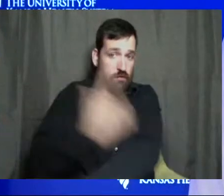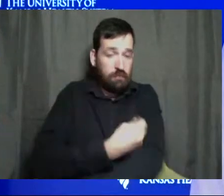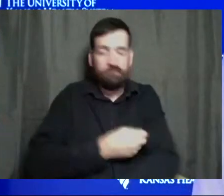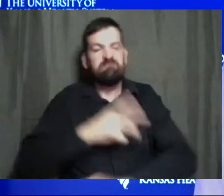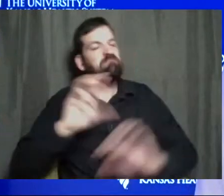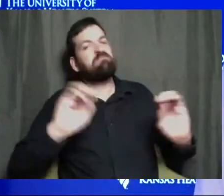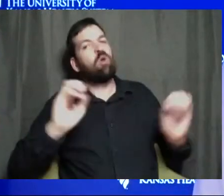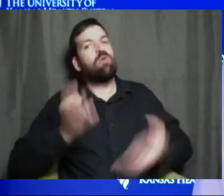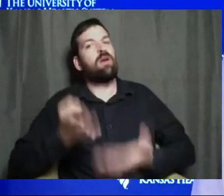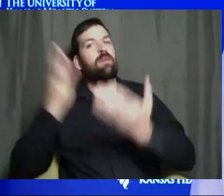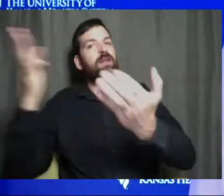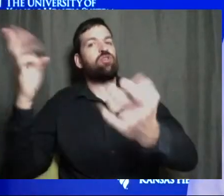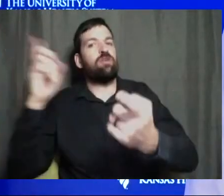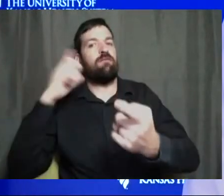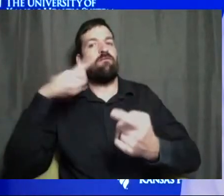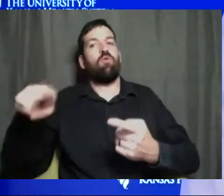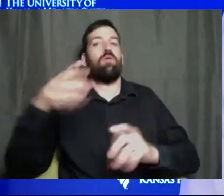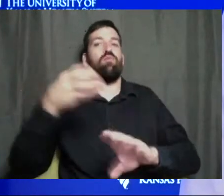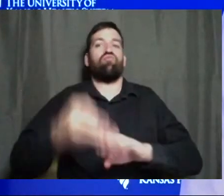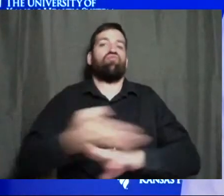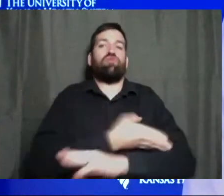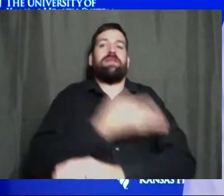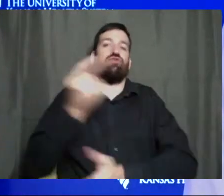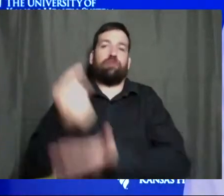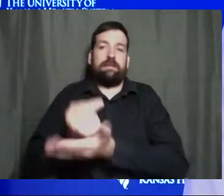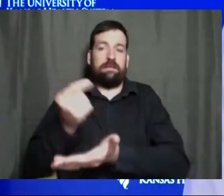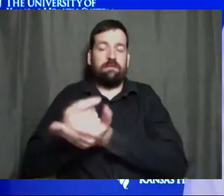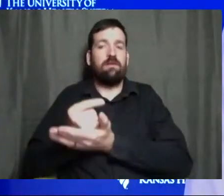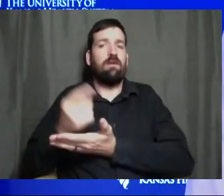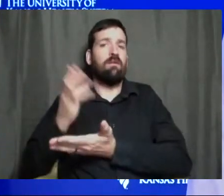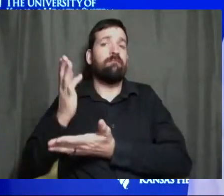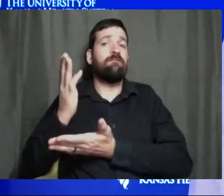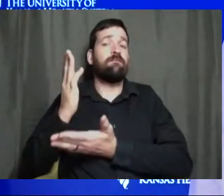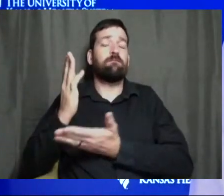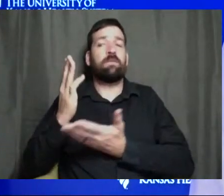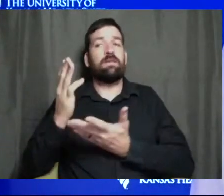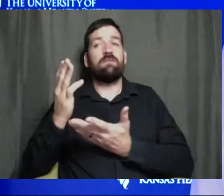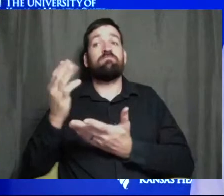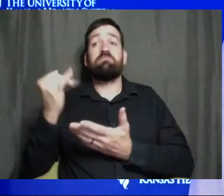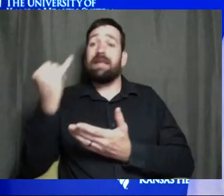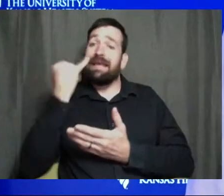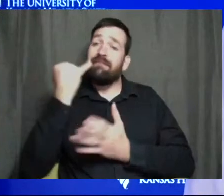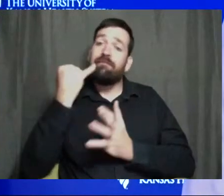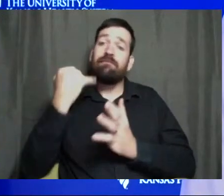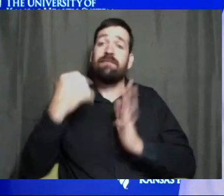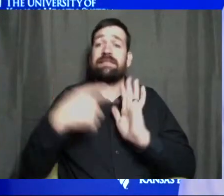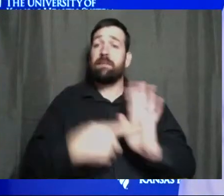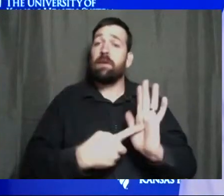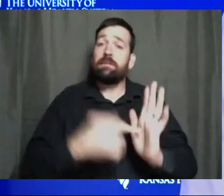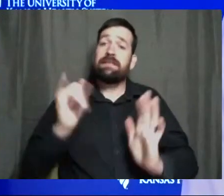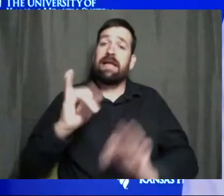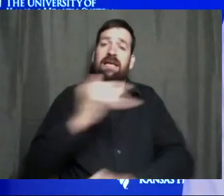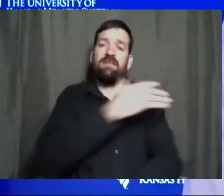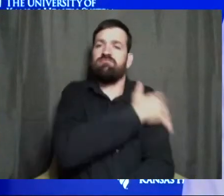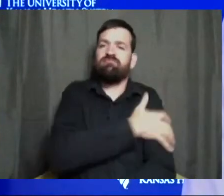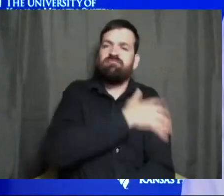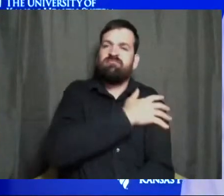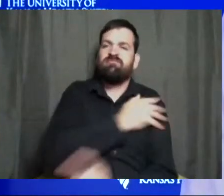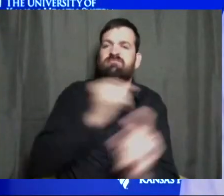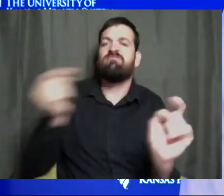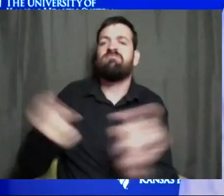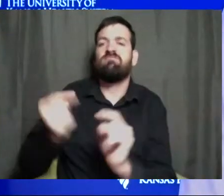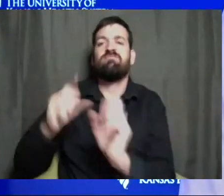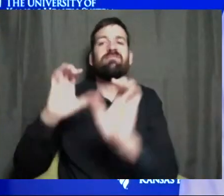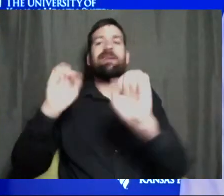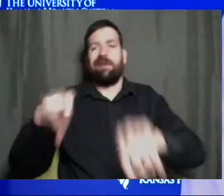for adults and children. Certainly, if they start to develop symptoms like shoulder discomfort, you can give them Tylenol or